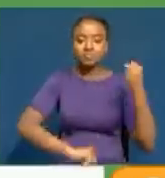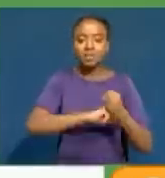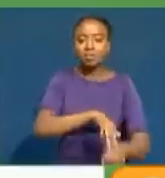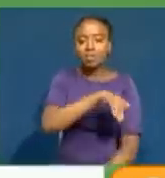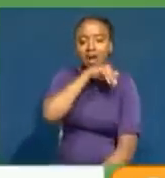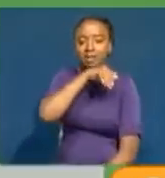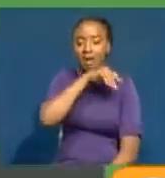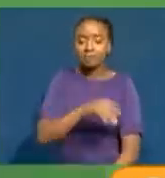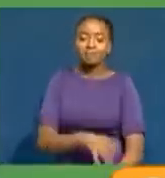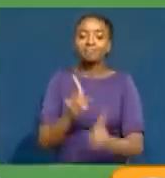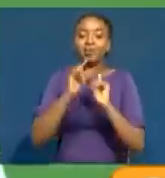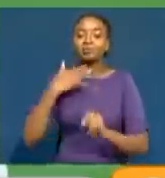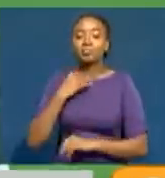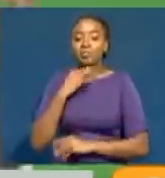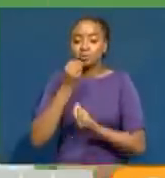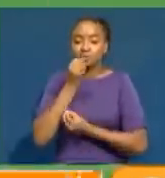to His Excellency,